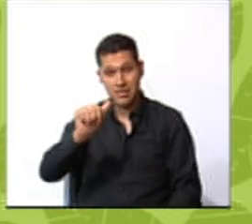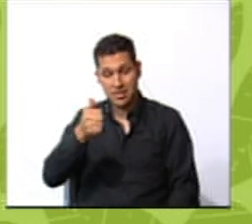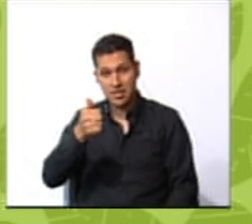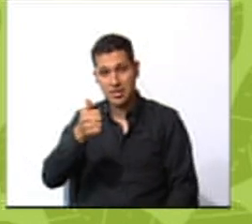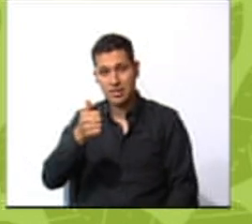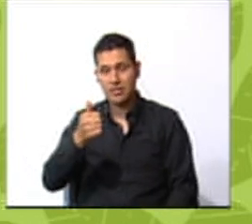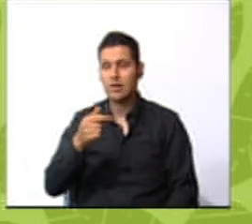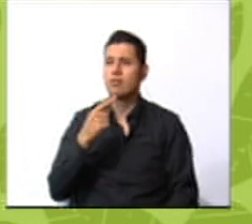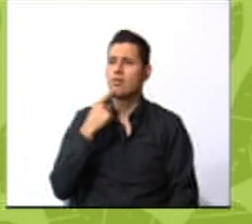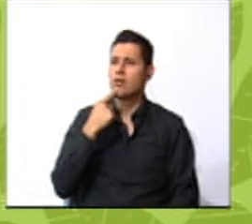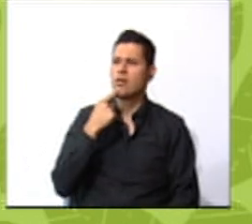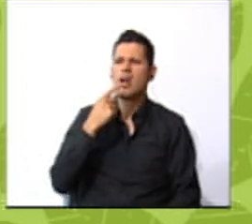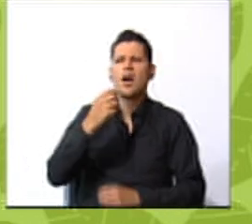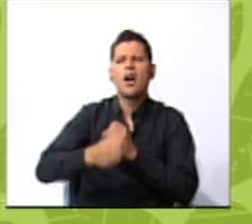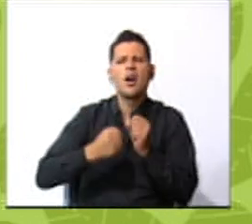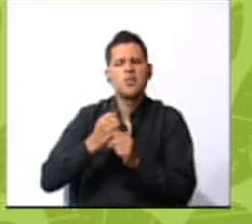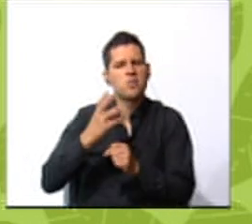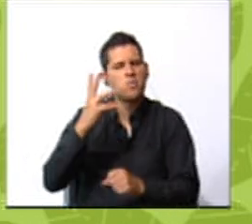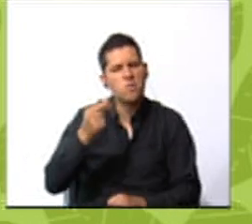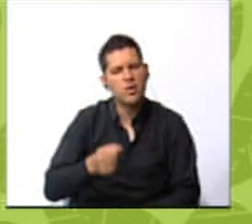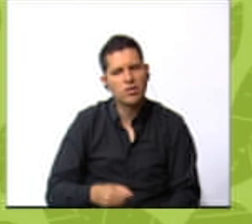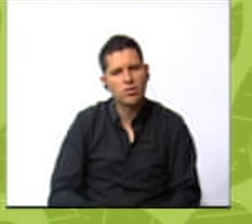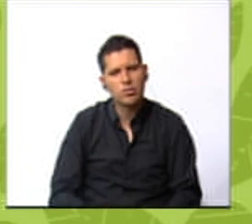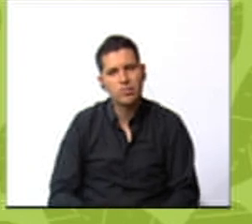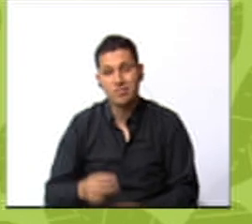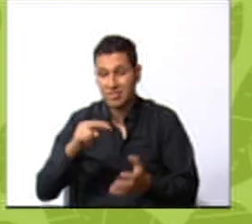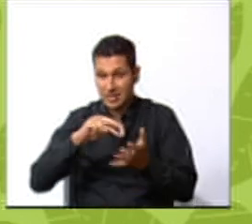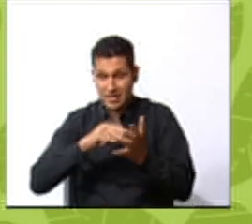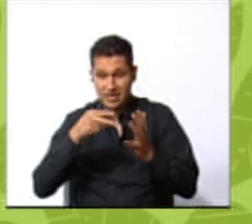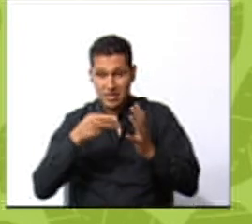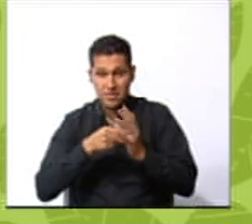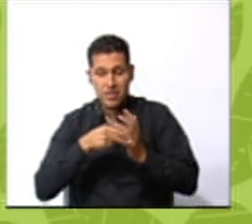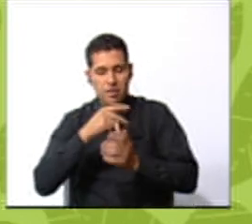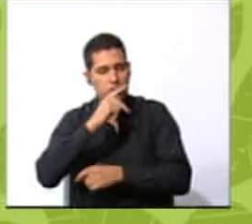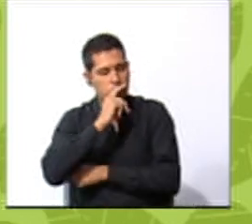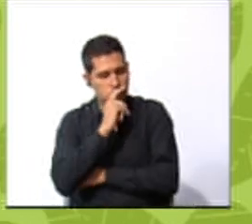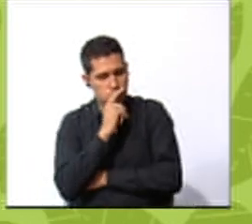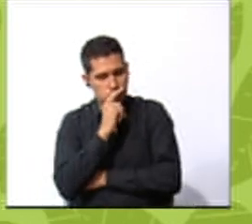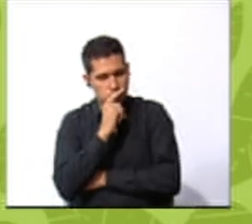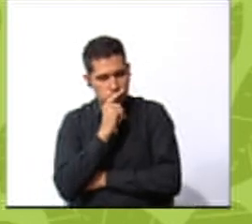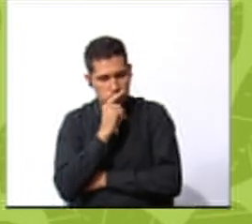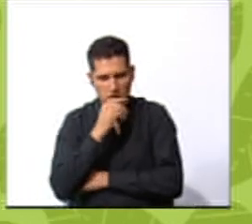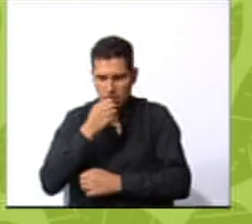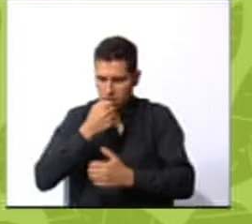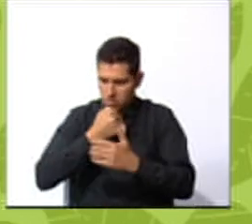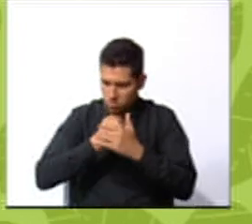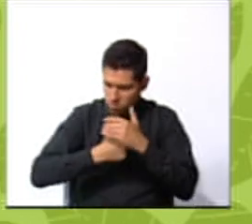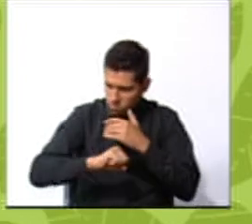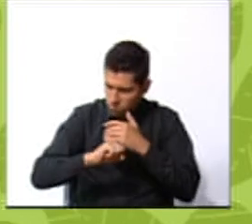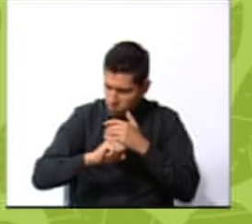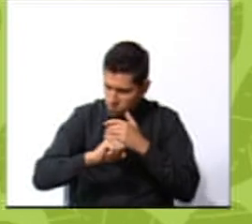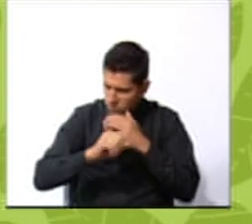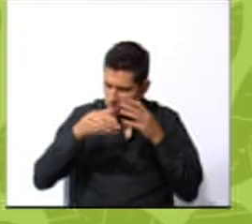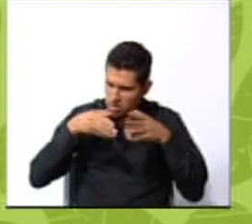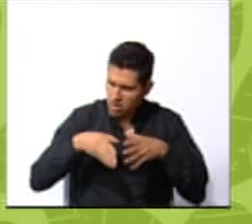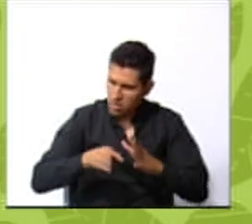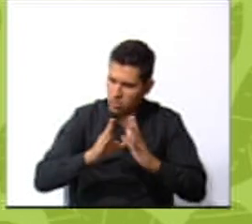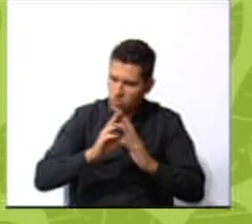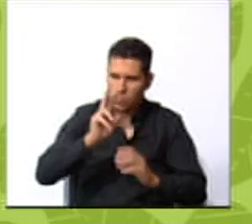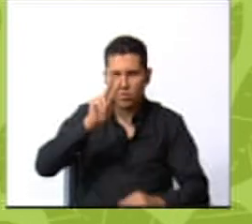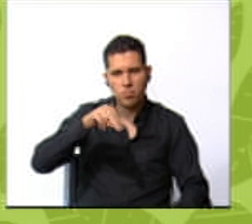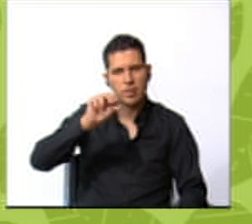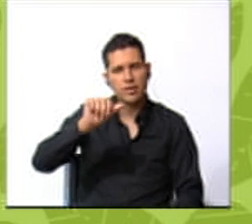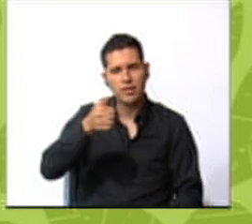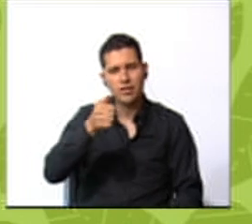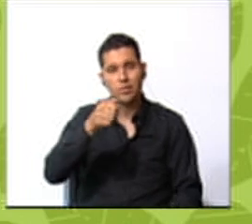to read. You have to conclude how old is Steven.